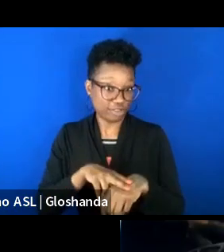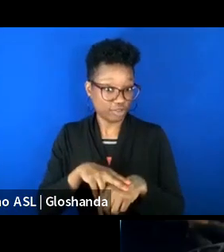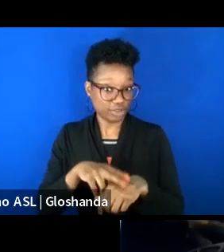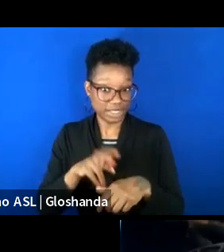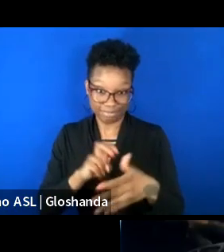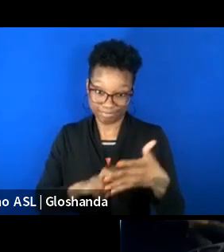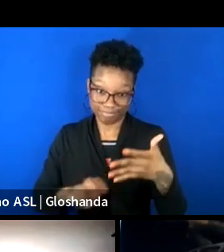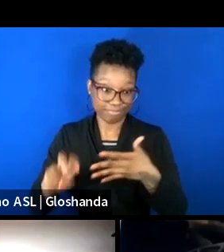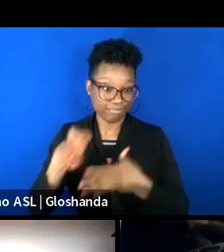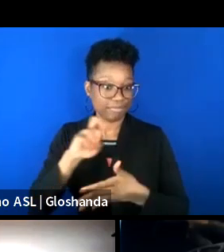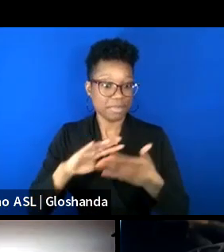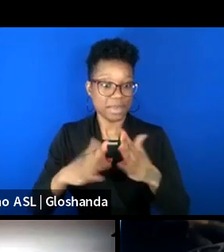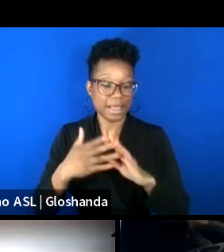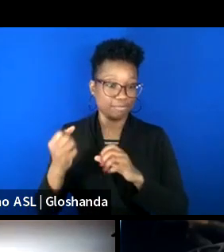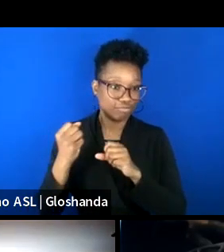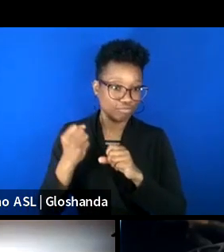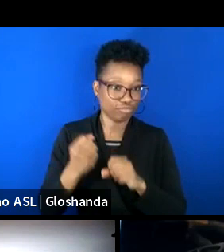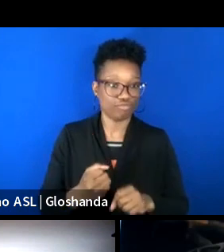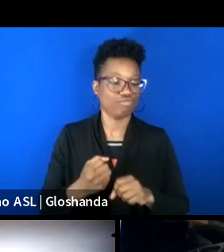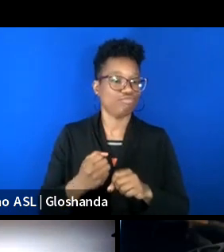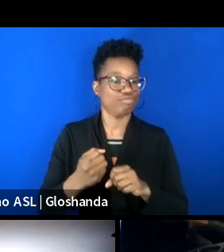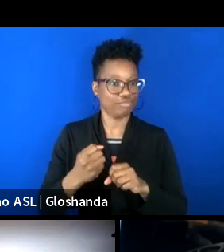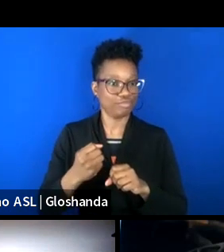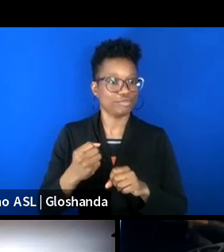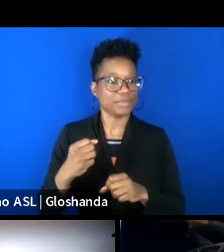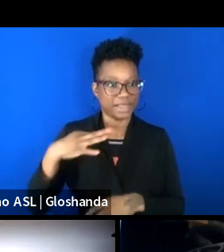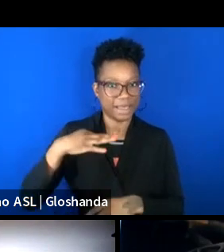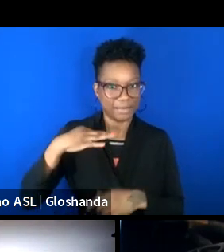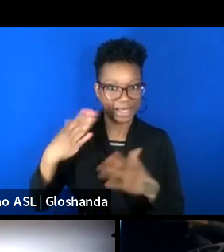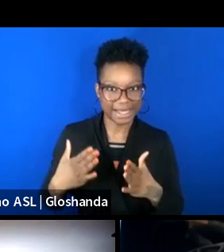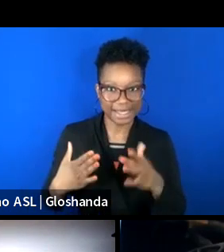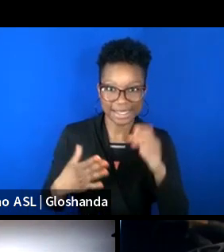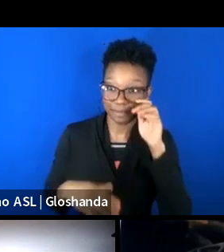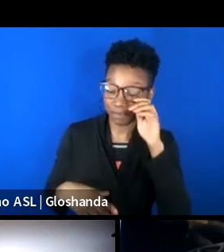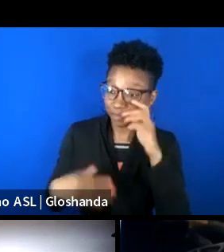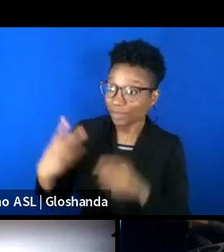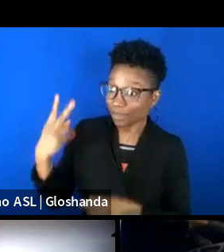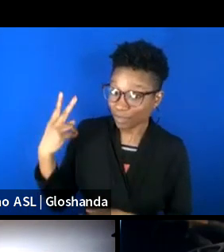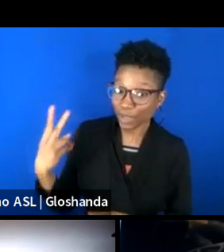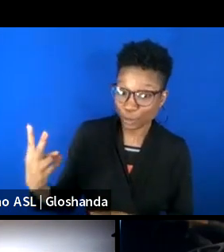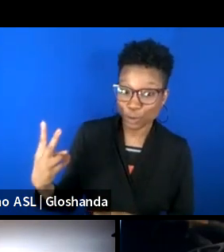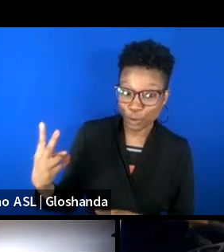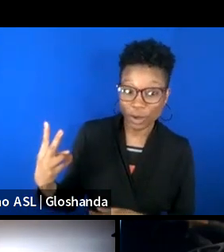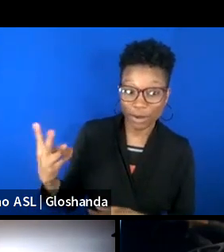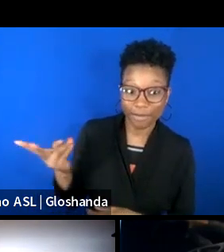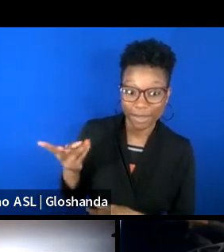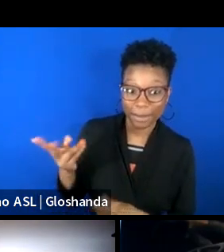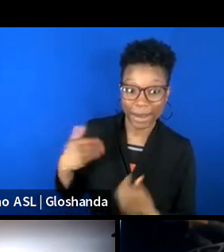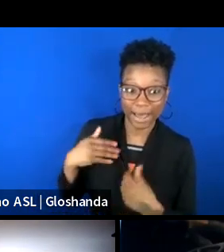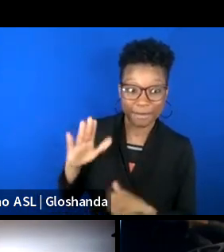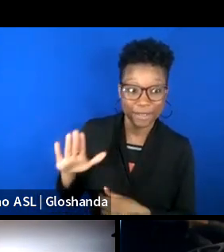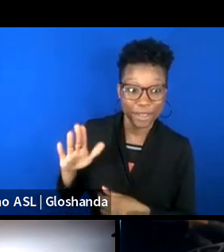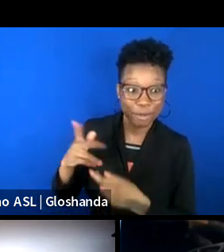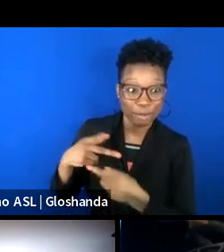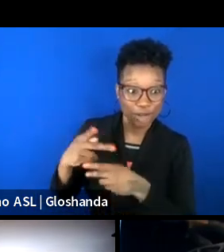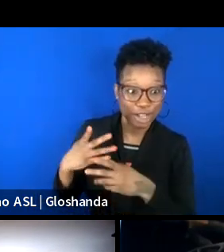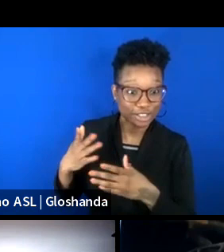strongest applicants. Two of them have off-Broadway productions. It's